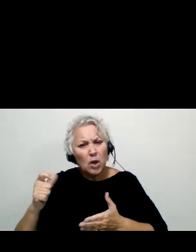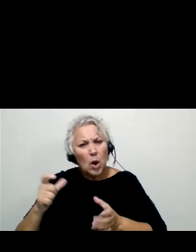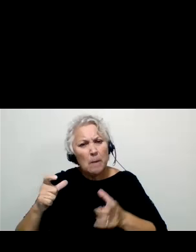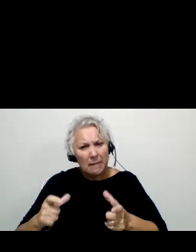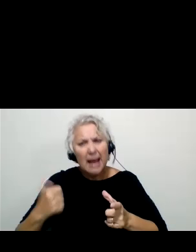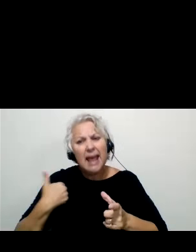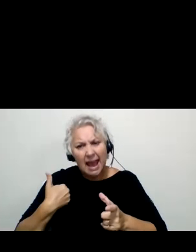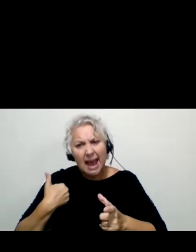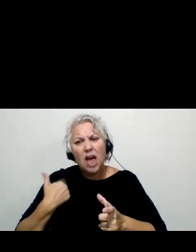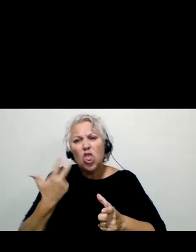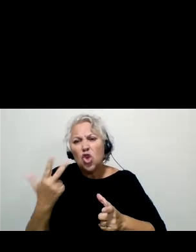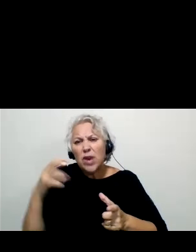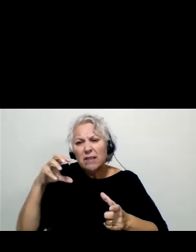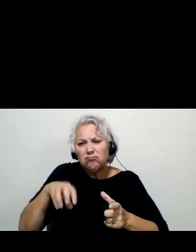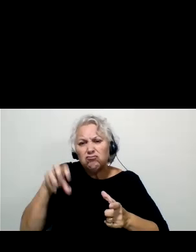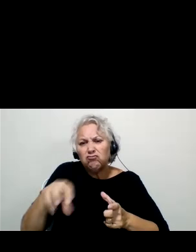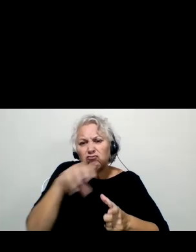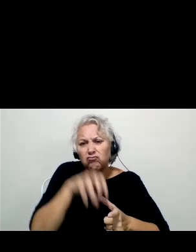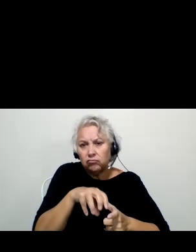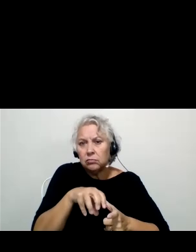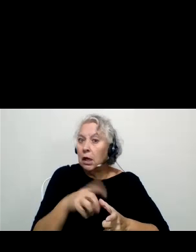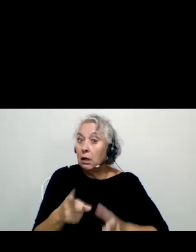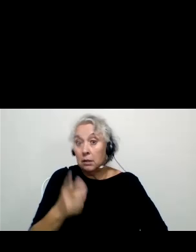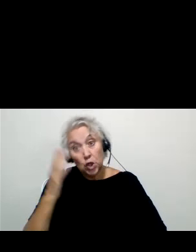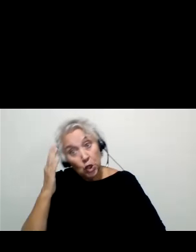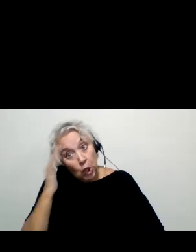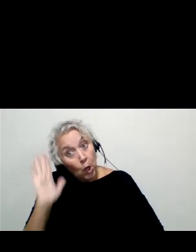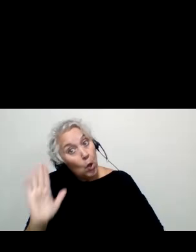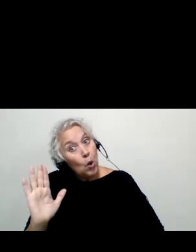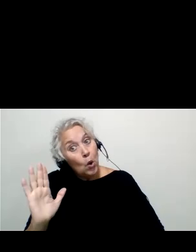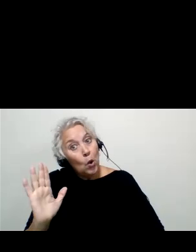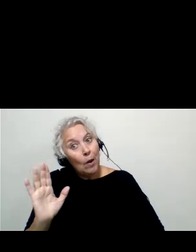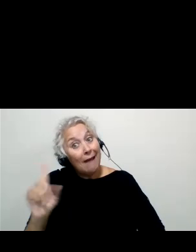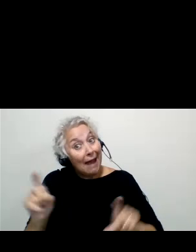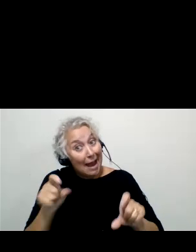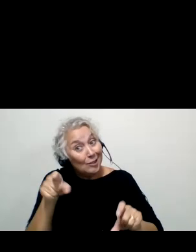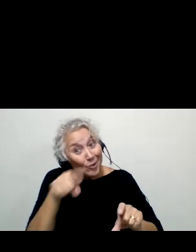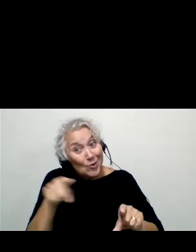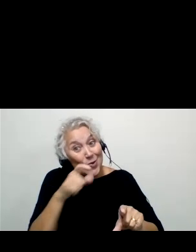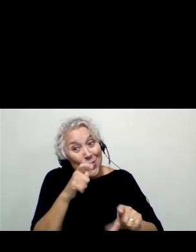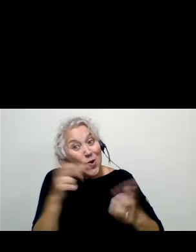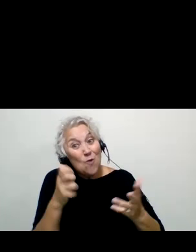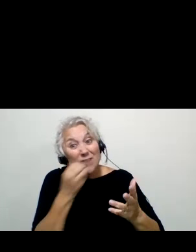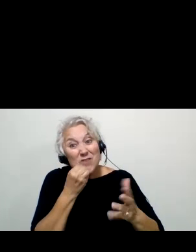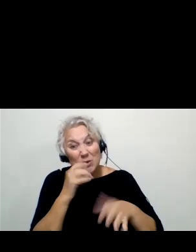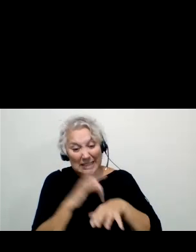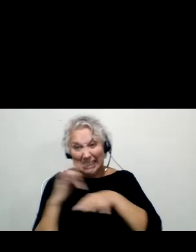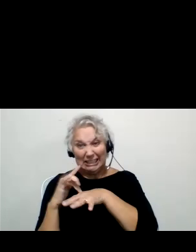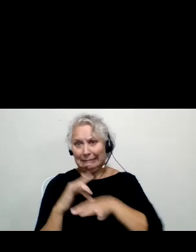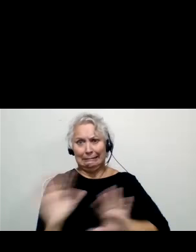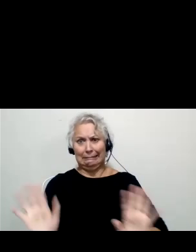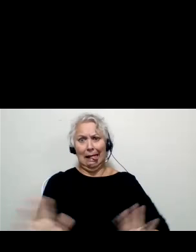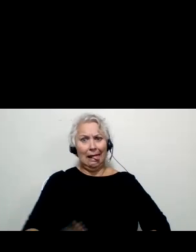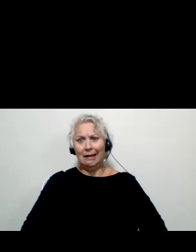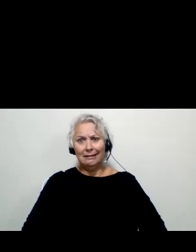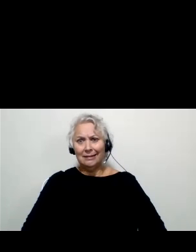actually has 3 divisions, because we all know, and I bet if I could poll you all, who wants their food touching? Who likes to